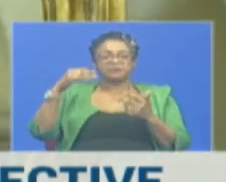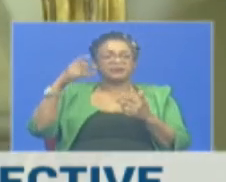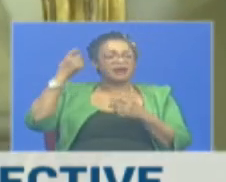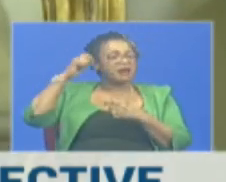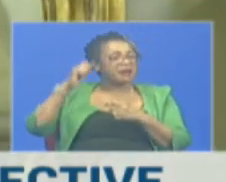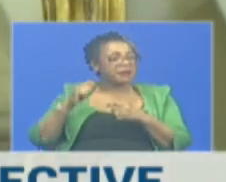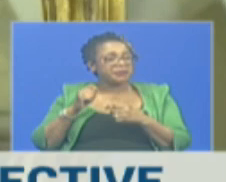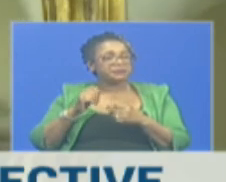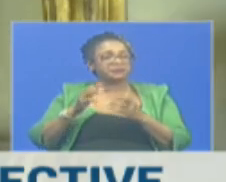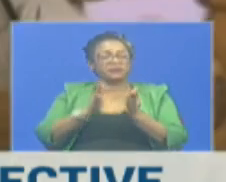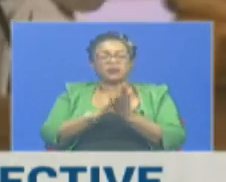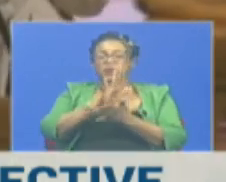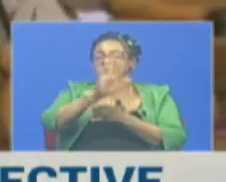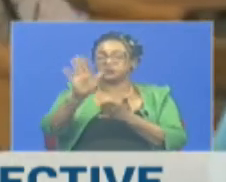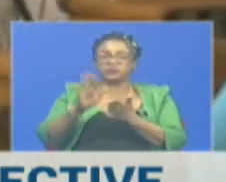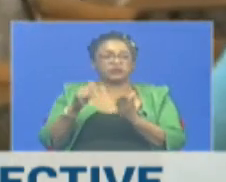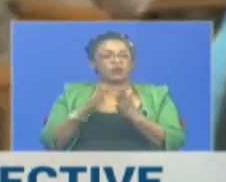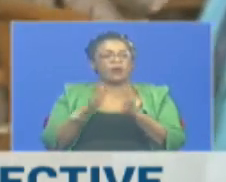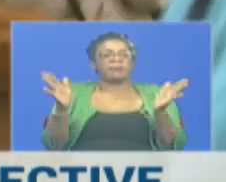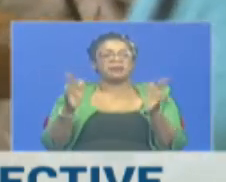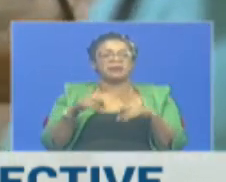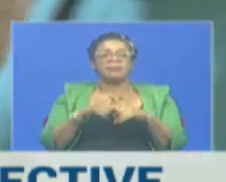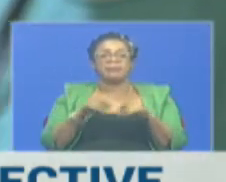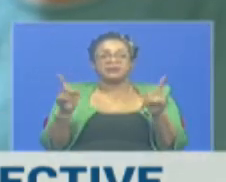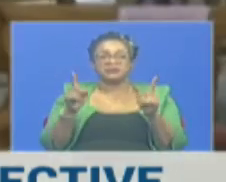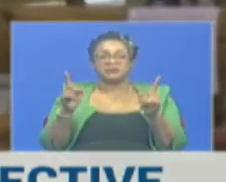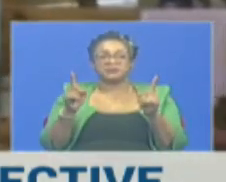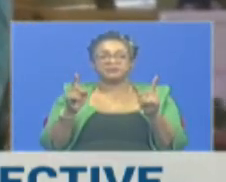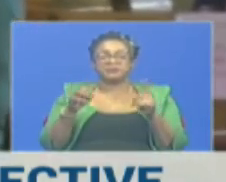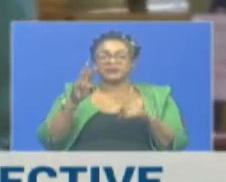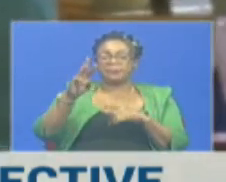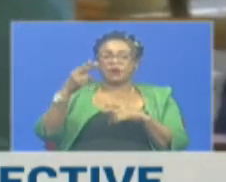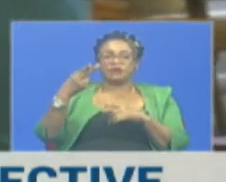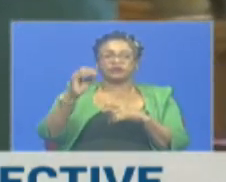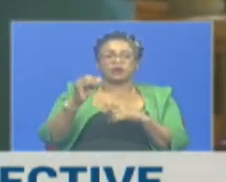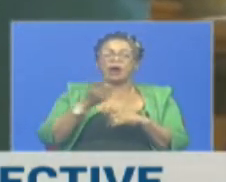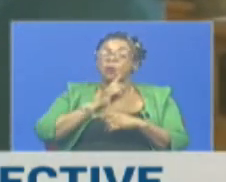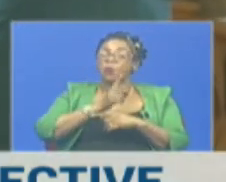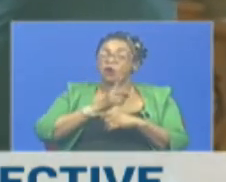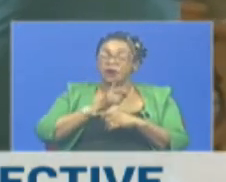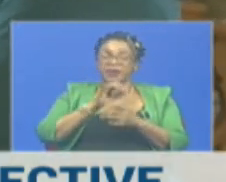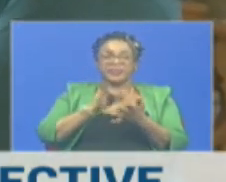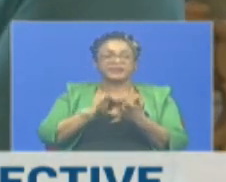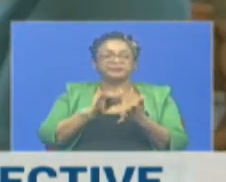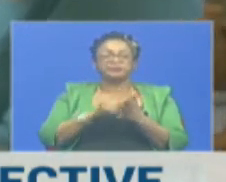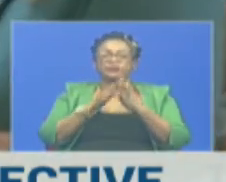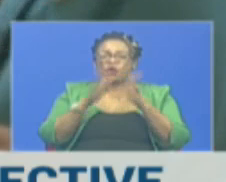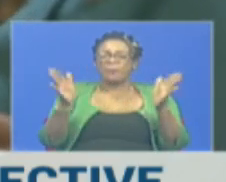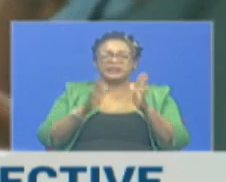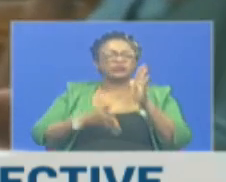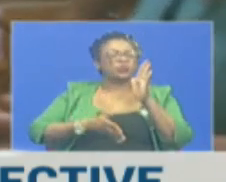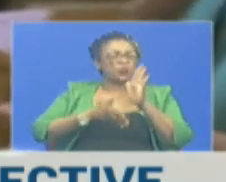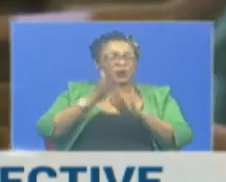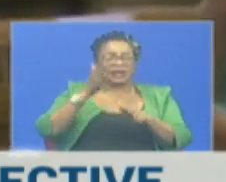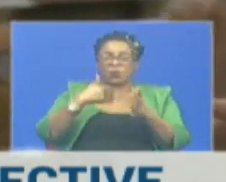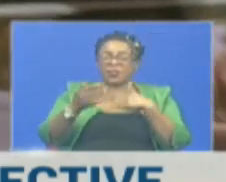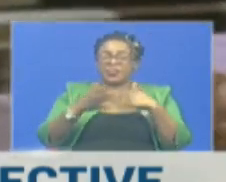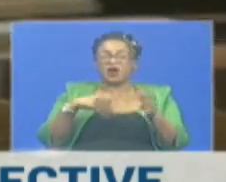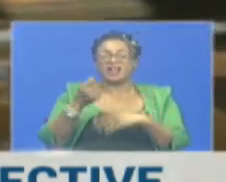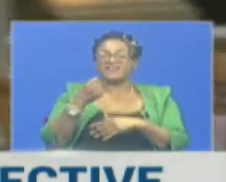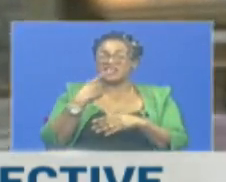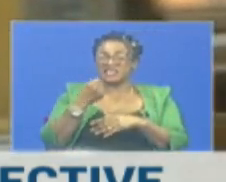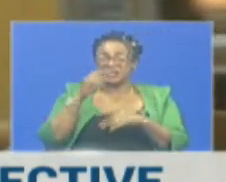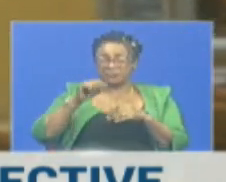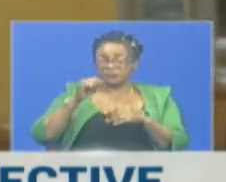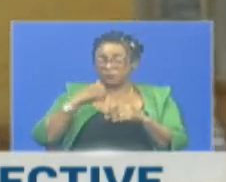stores to reopen. But the World Health Organization has warned that reopening too quickly without a vaccine could trigger a